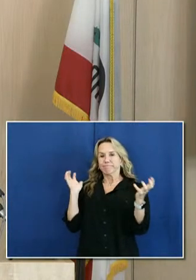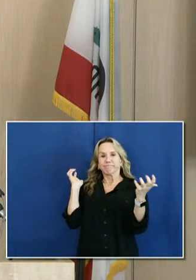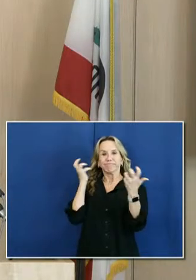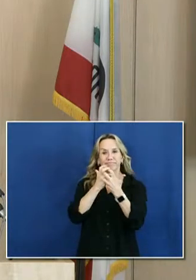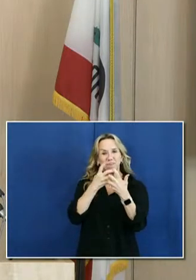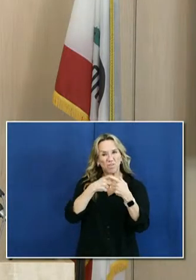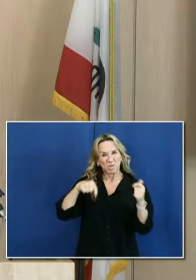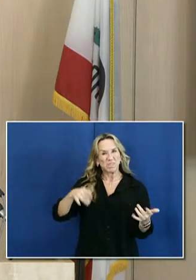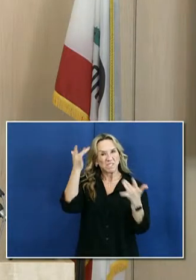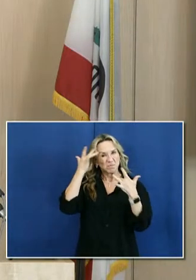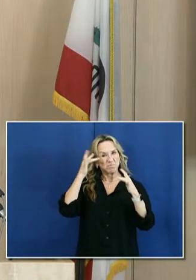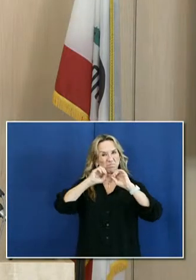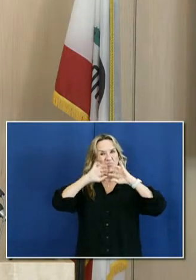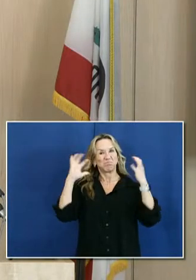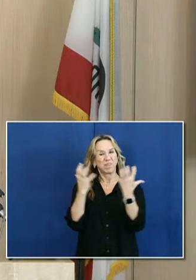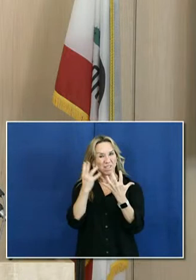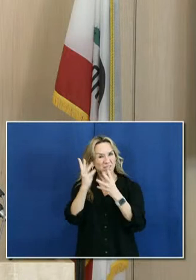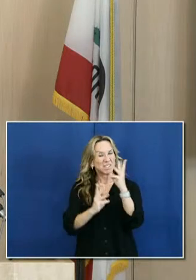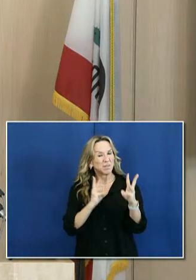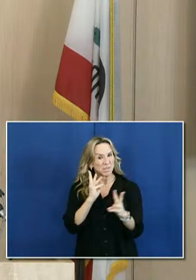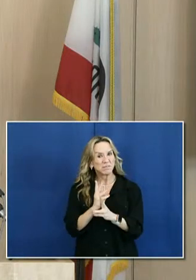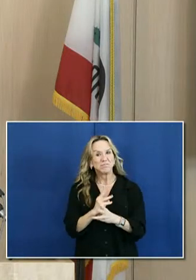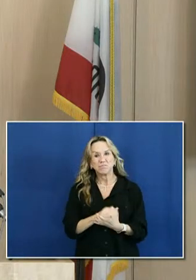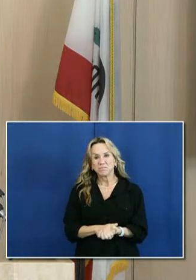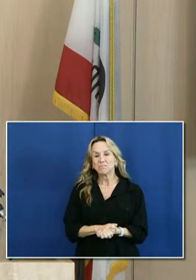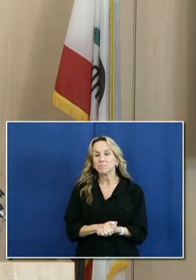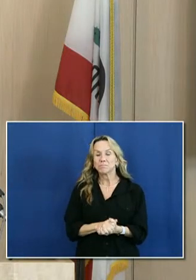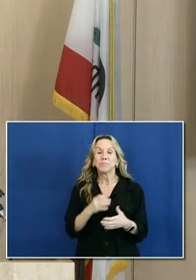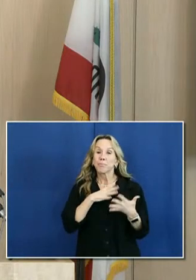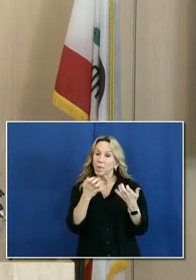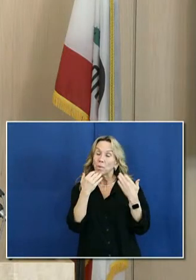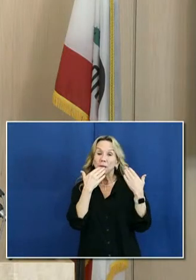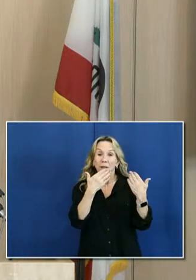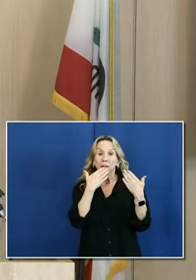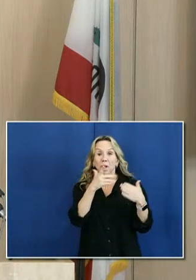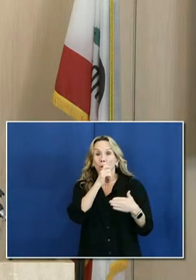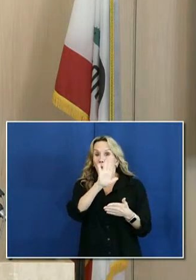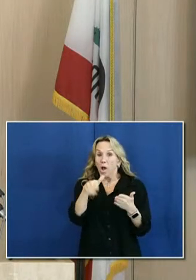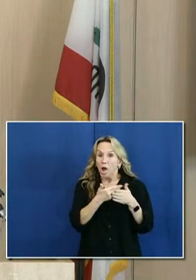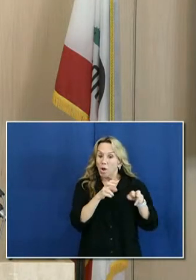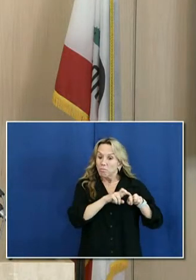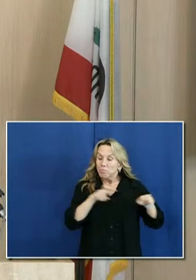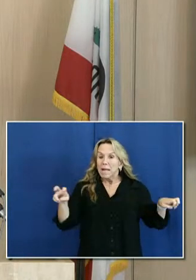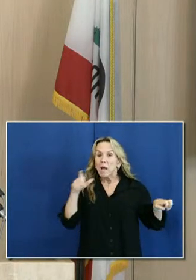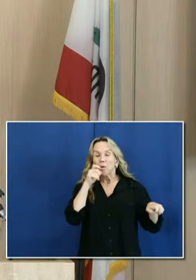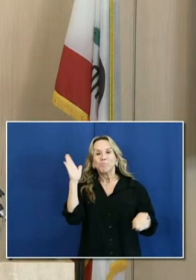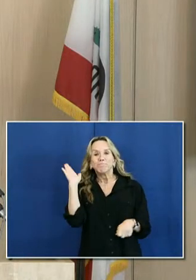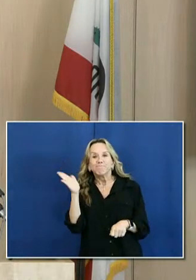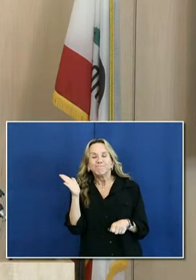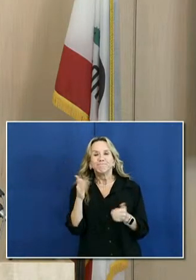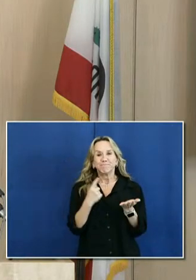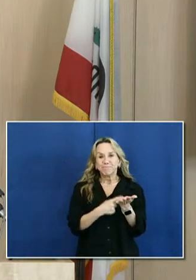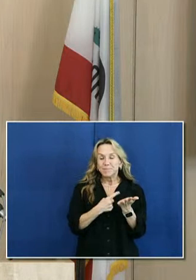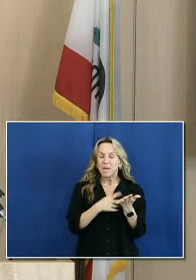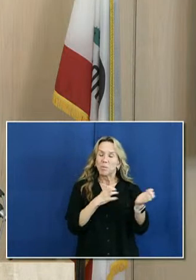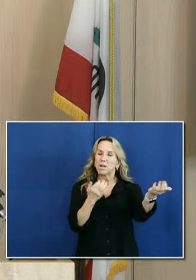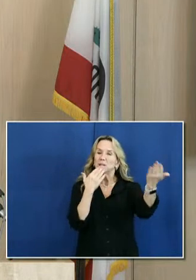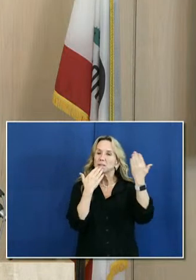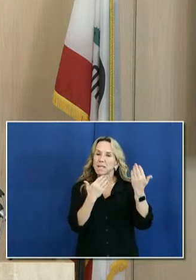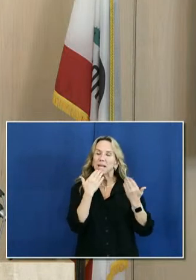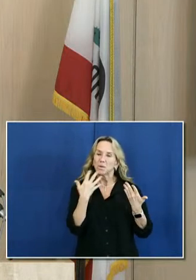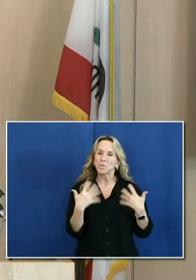this pandemic. I want to thank all of the panel speakers who made their presentations, and I certainly want to thank